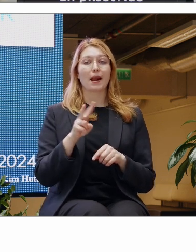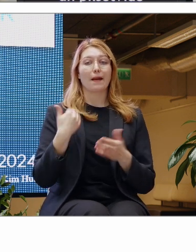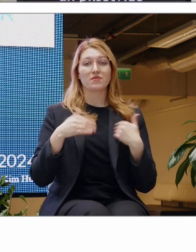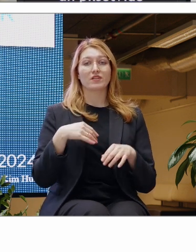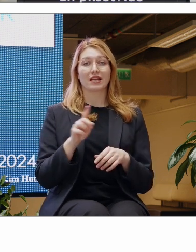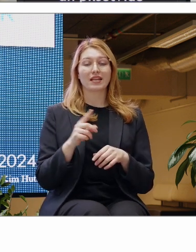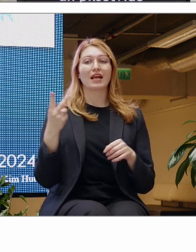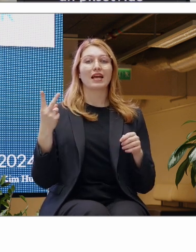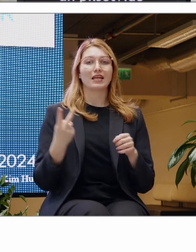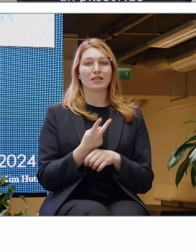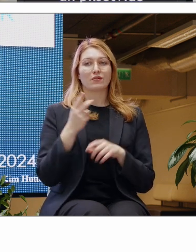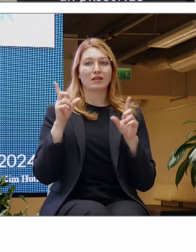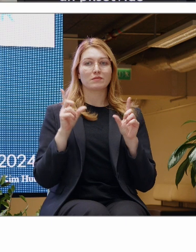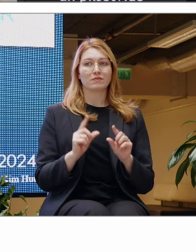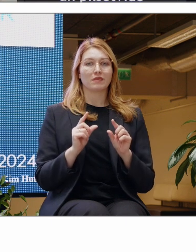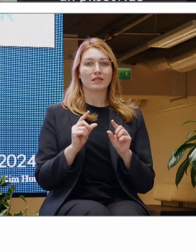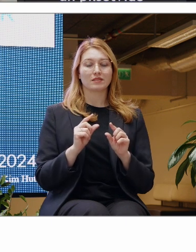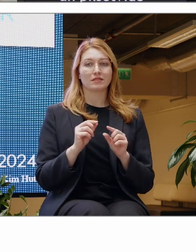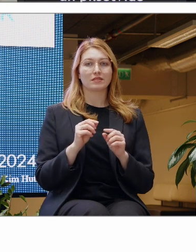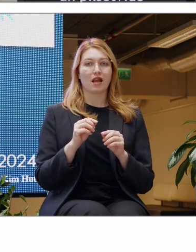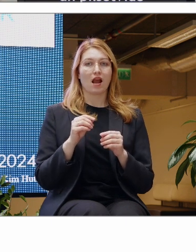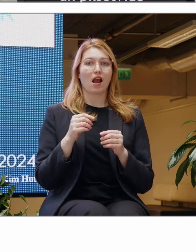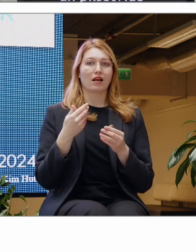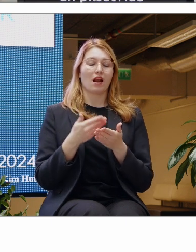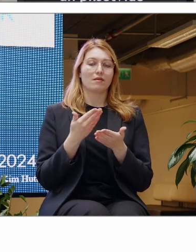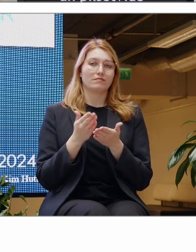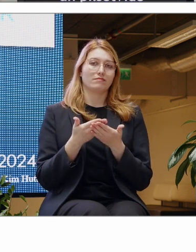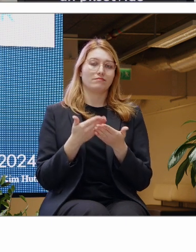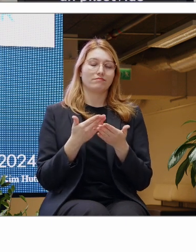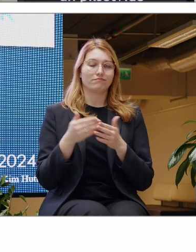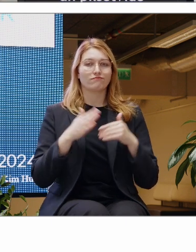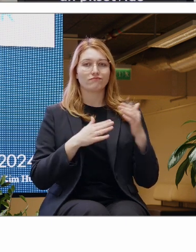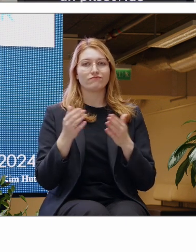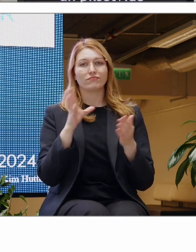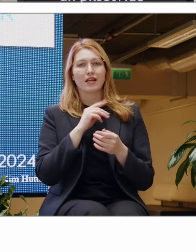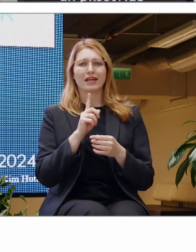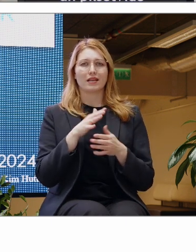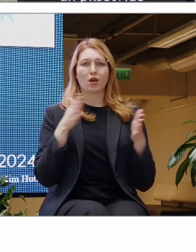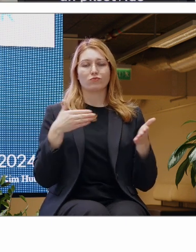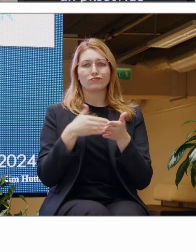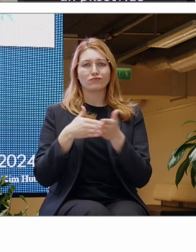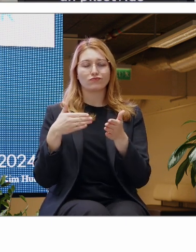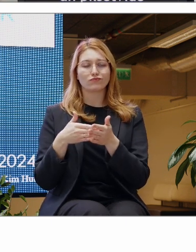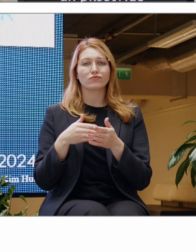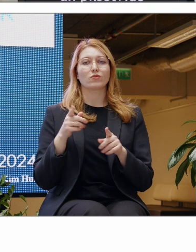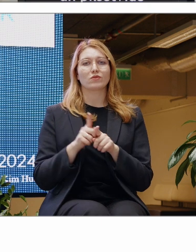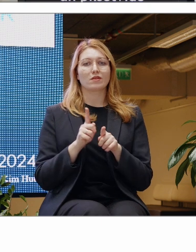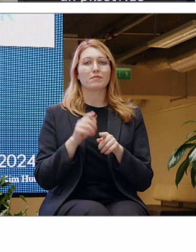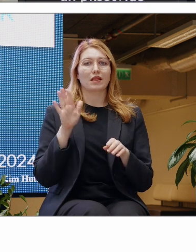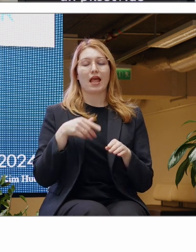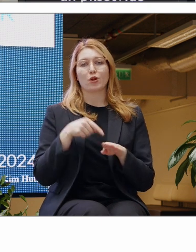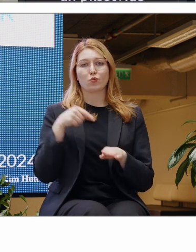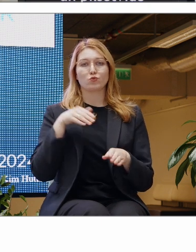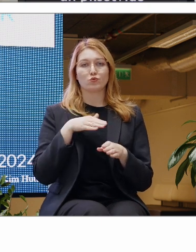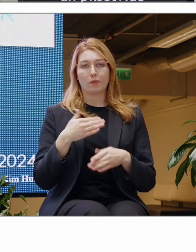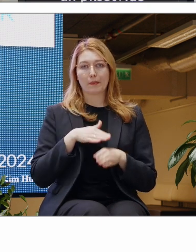twice more likelihood of having health inequalities, which means that there are barriers that we can reduce for them to live a fulfilled life.